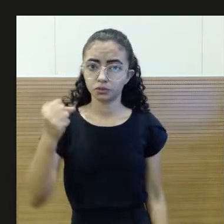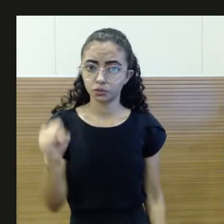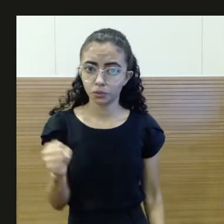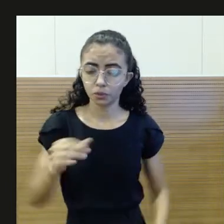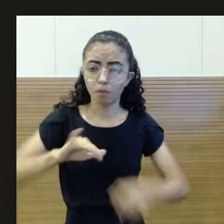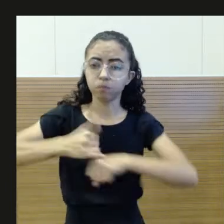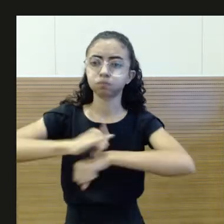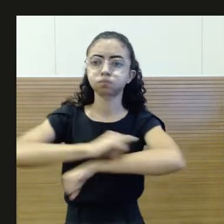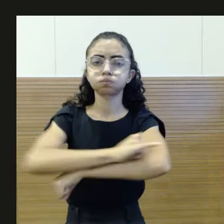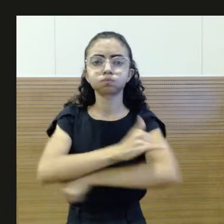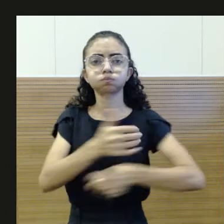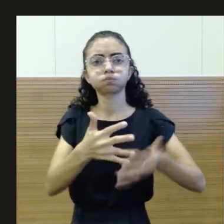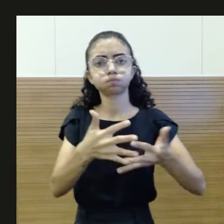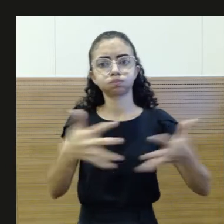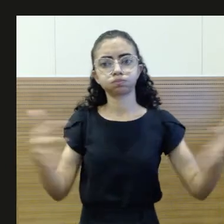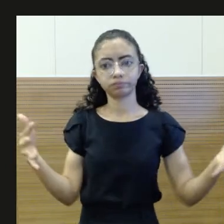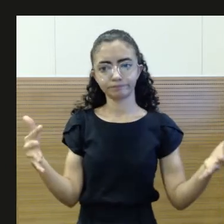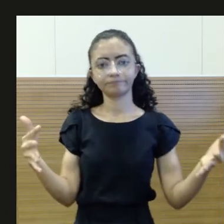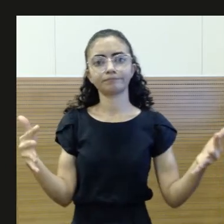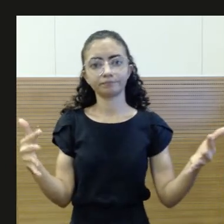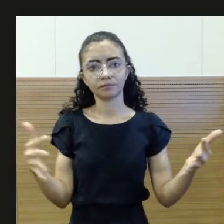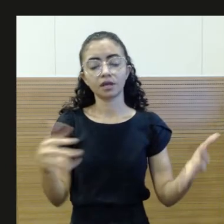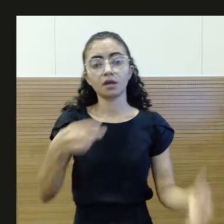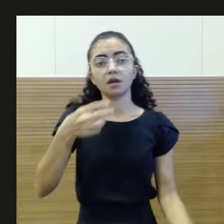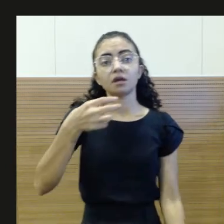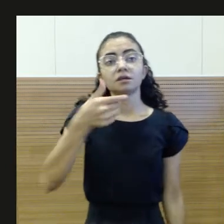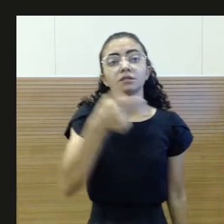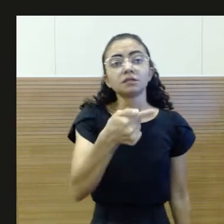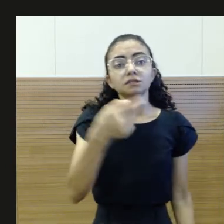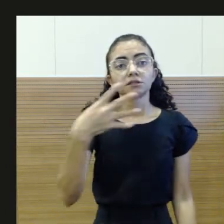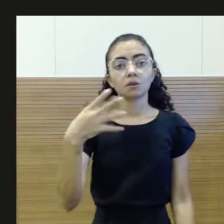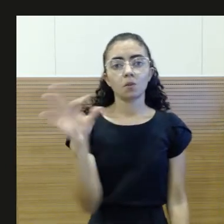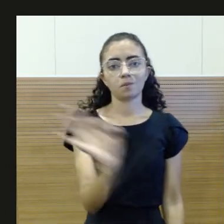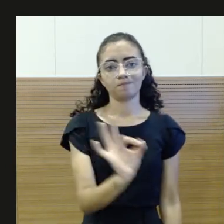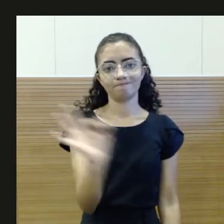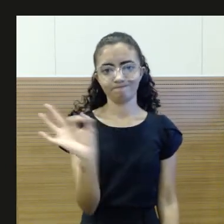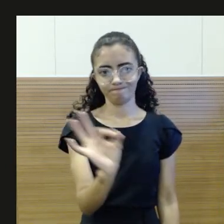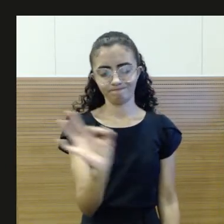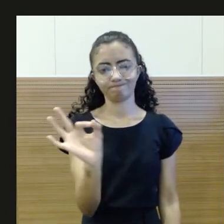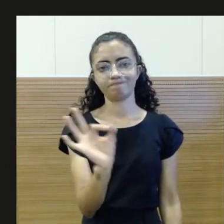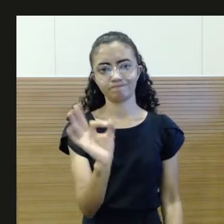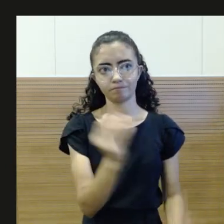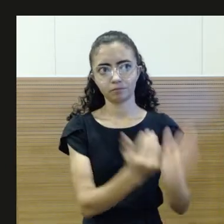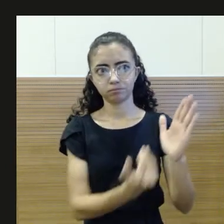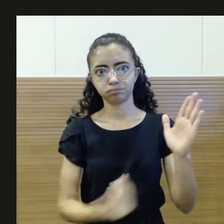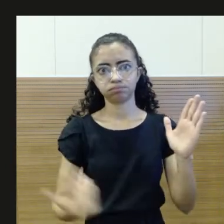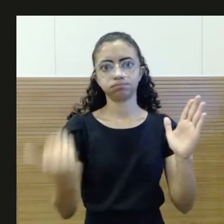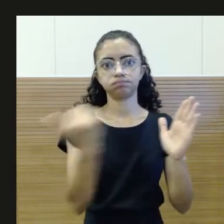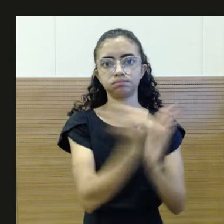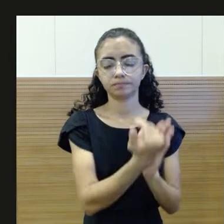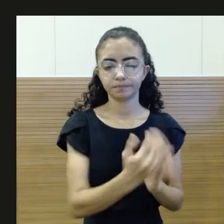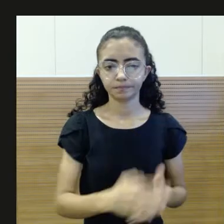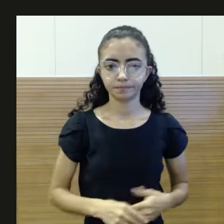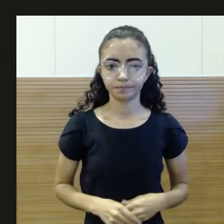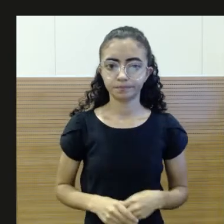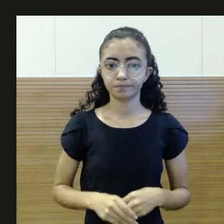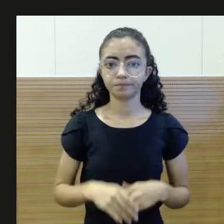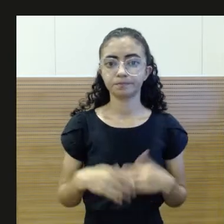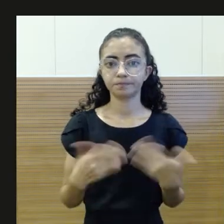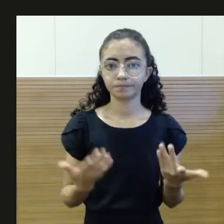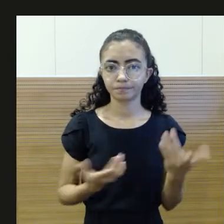But going beyond, something that concerns us is the issue of food quality in our